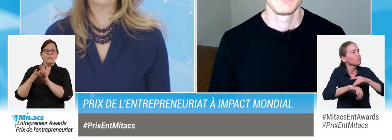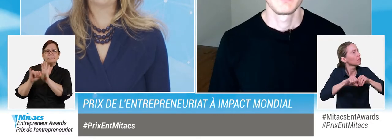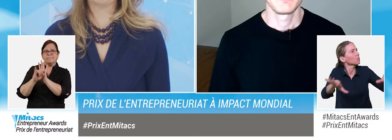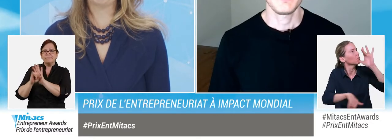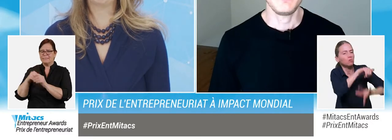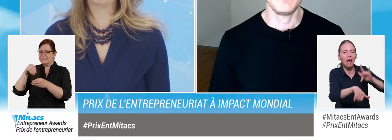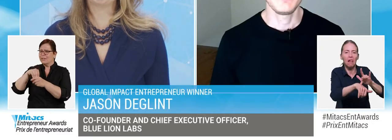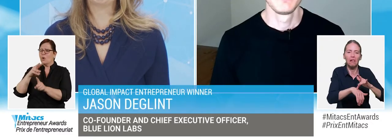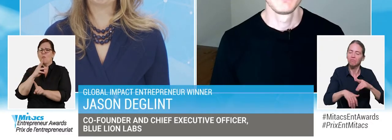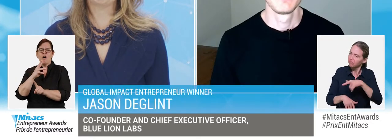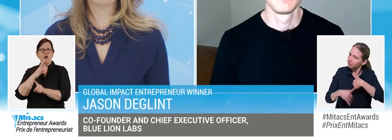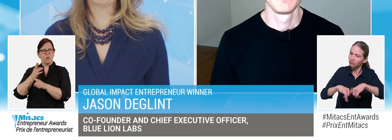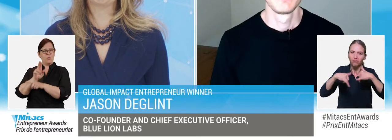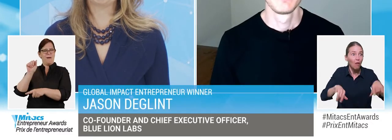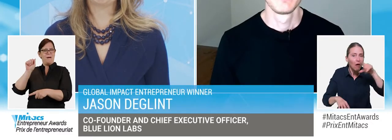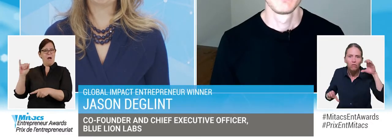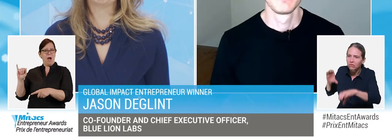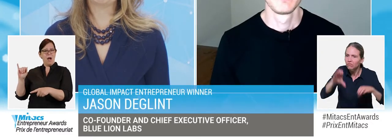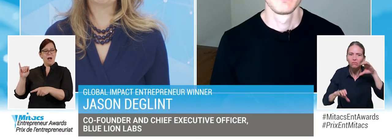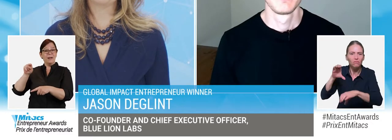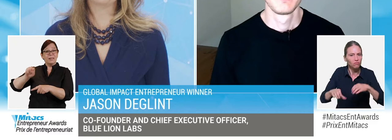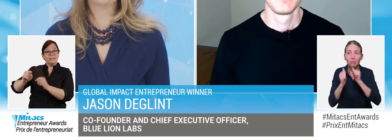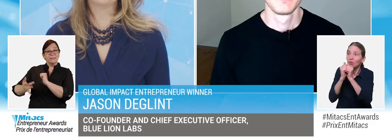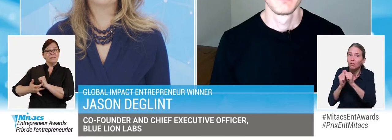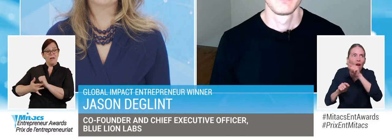Over to you, Jason.